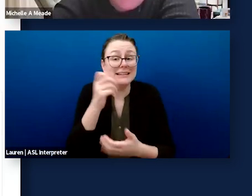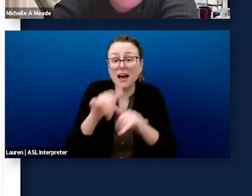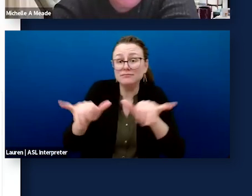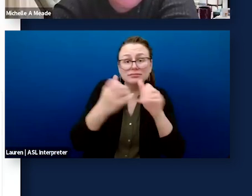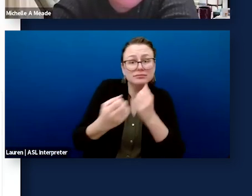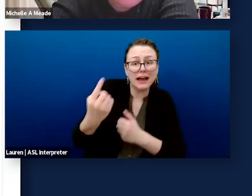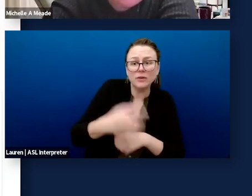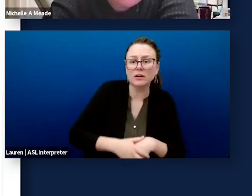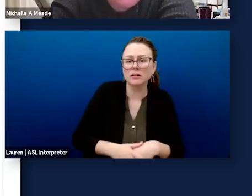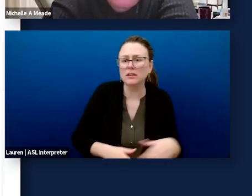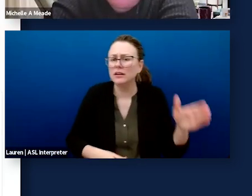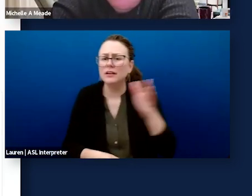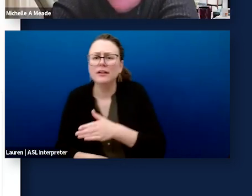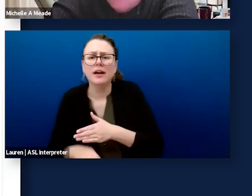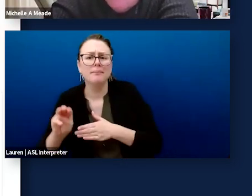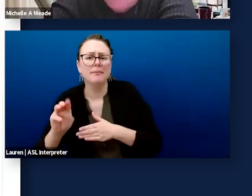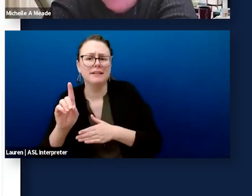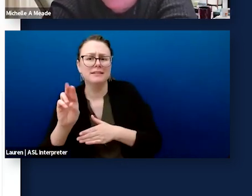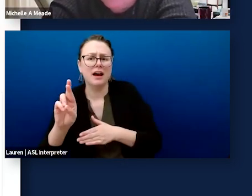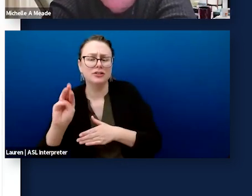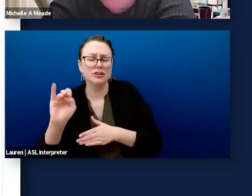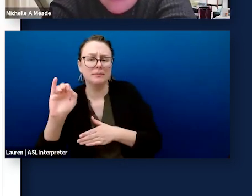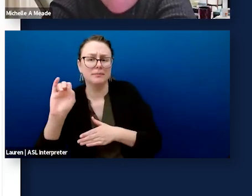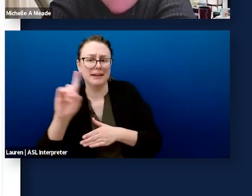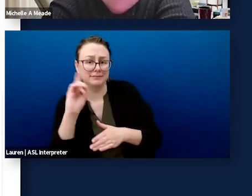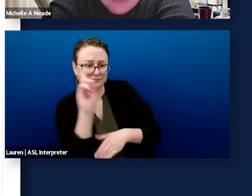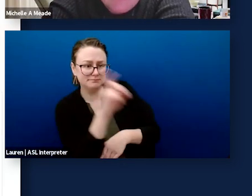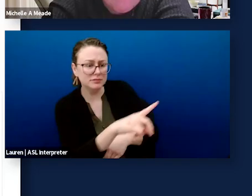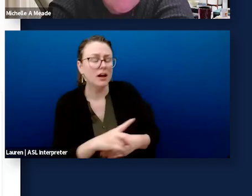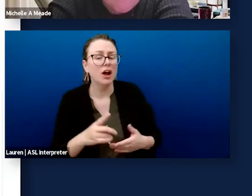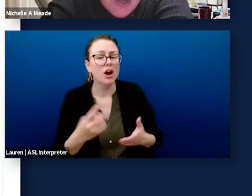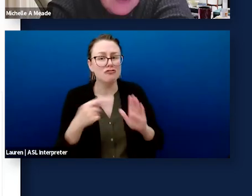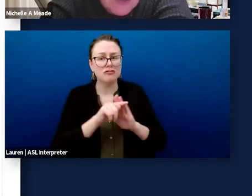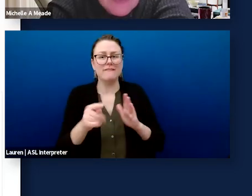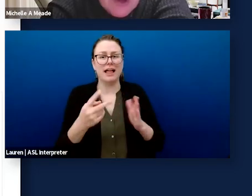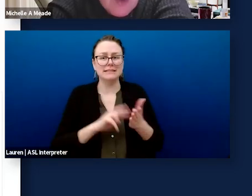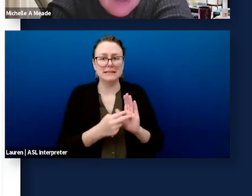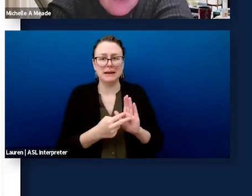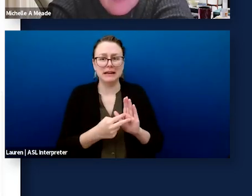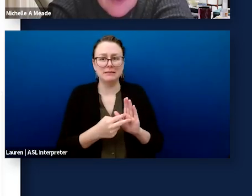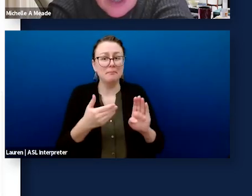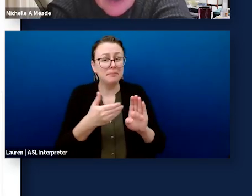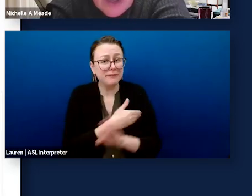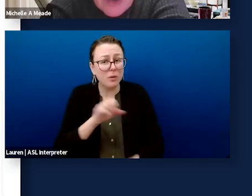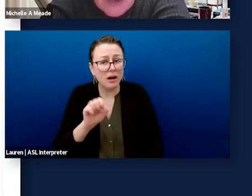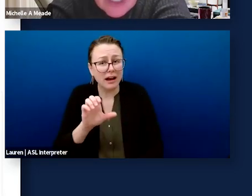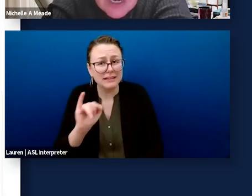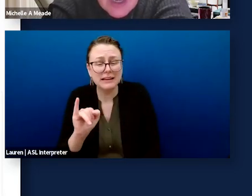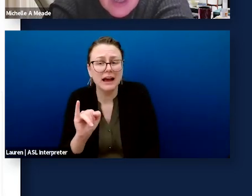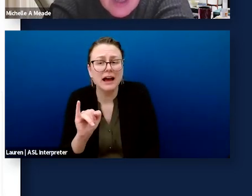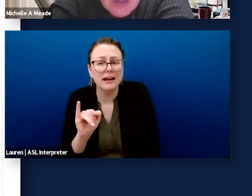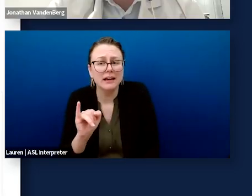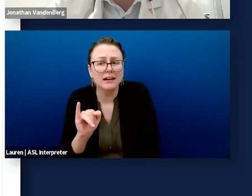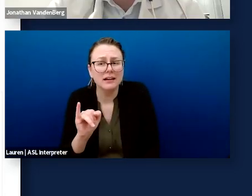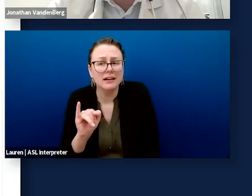sorry, lower level, by reflexes, do you mean that it happens like prior to the spinal cord injury or prior to the